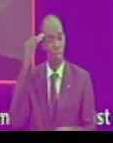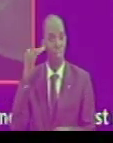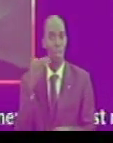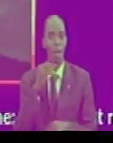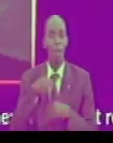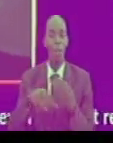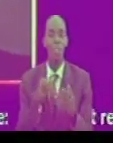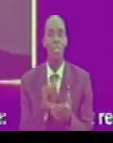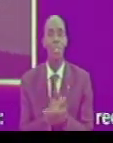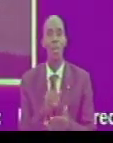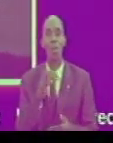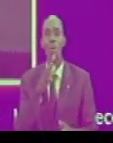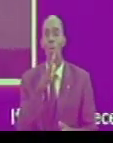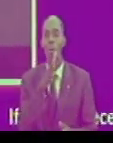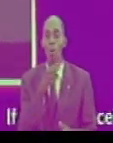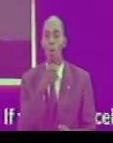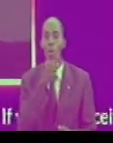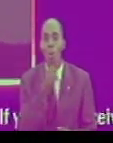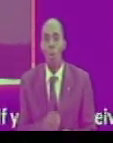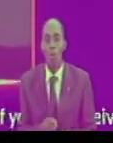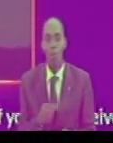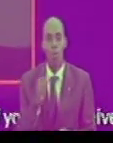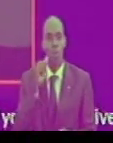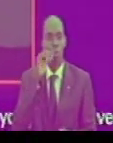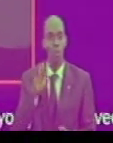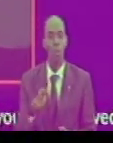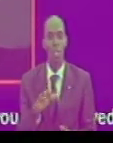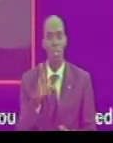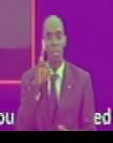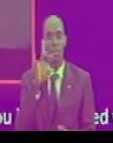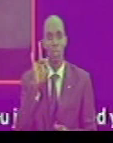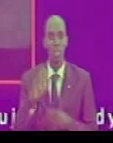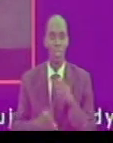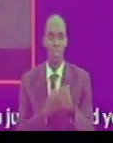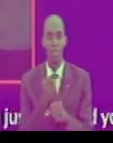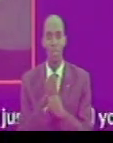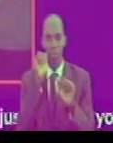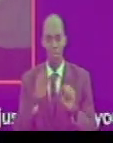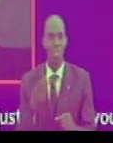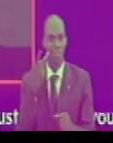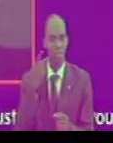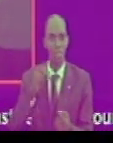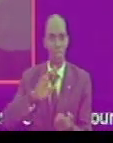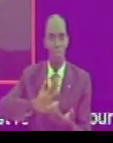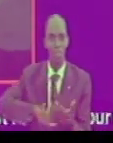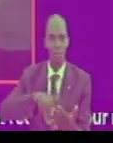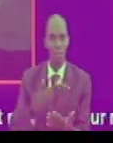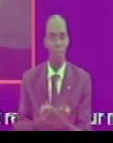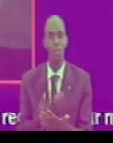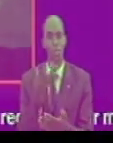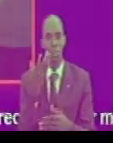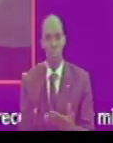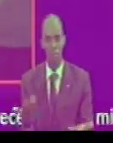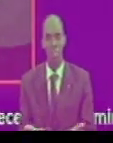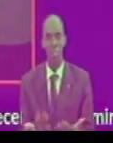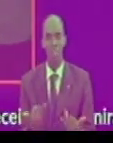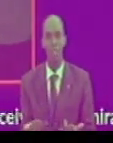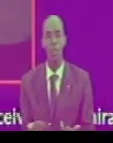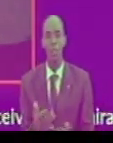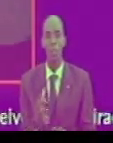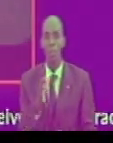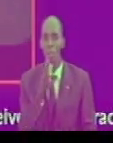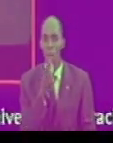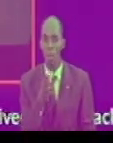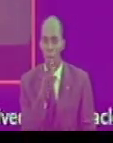you see the video on your screen, Mama is alive. She came back to life as she was listening to